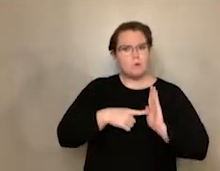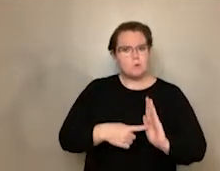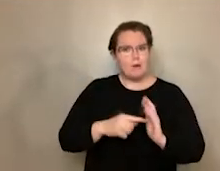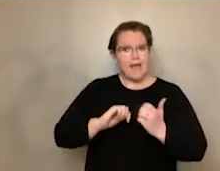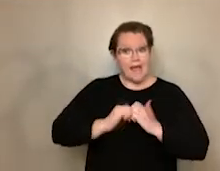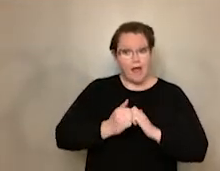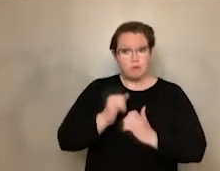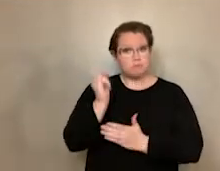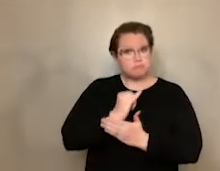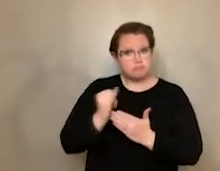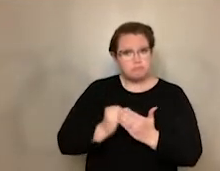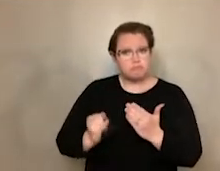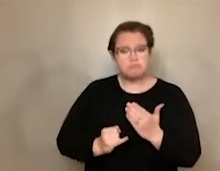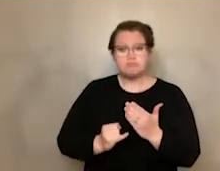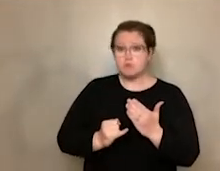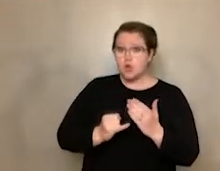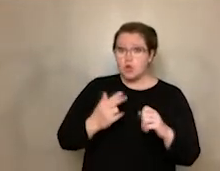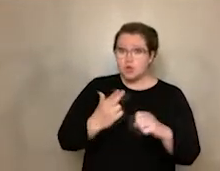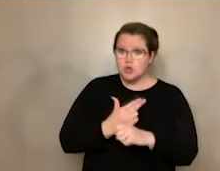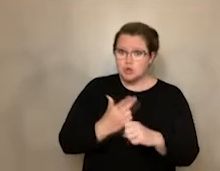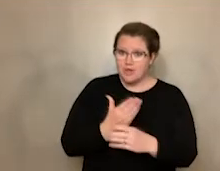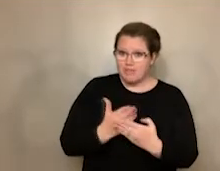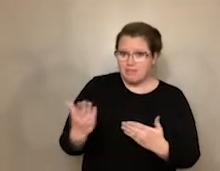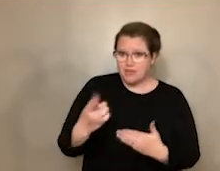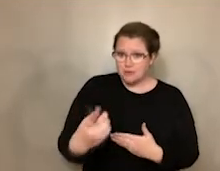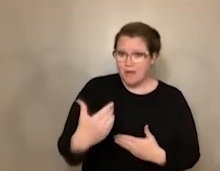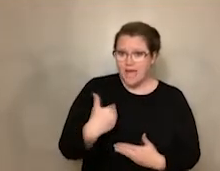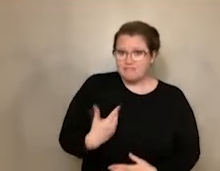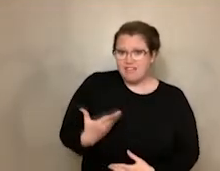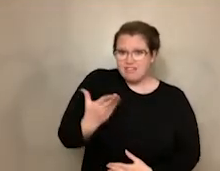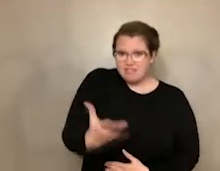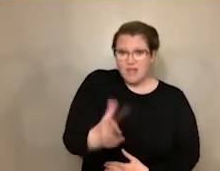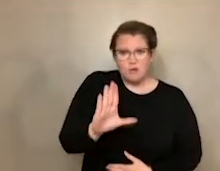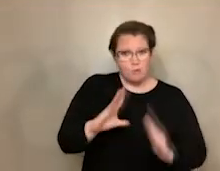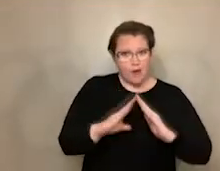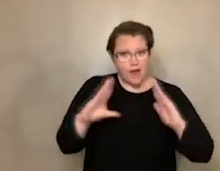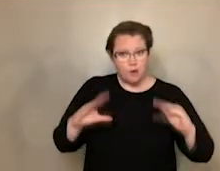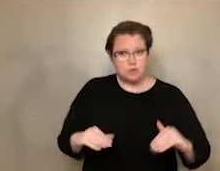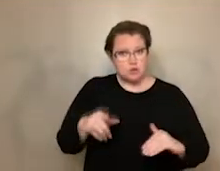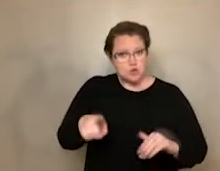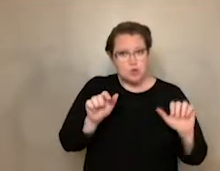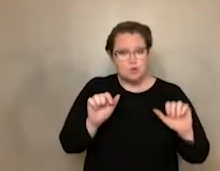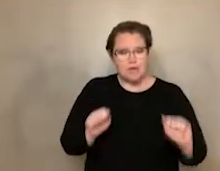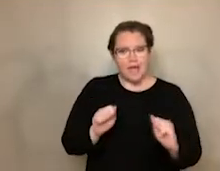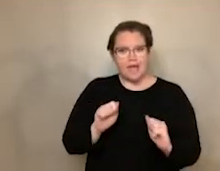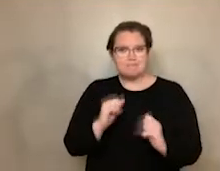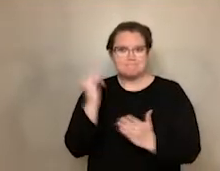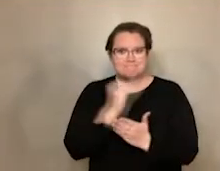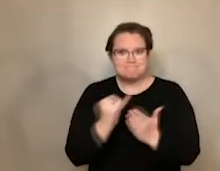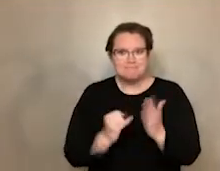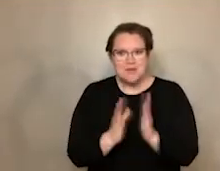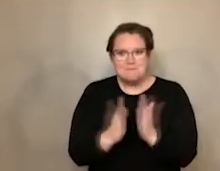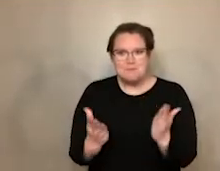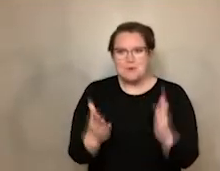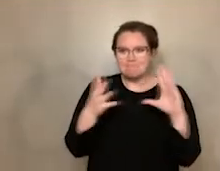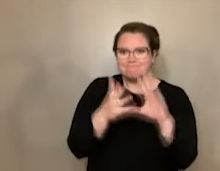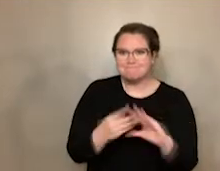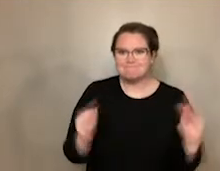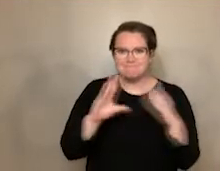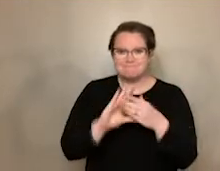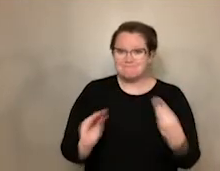some of these characters out of things that you might have right at your home, so that you can recreate this book and retell it right where you